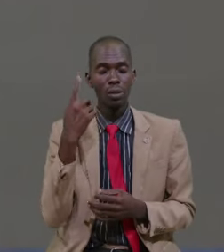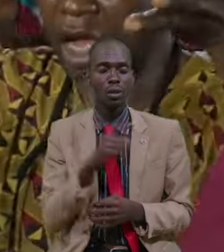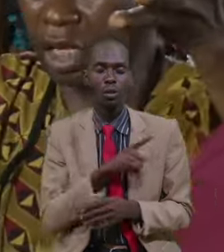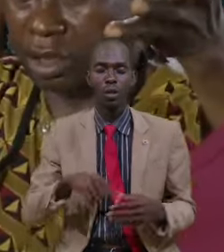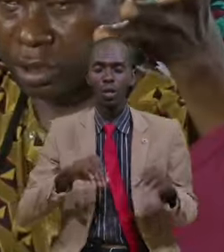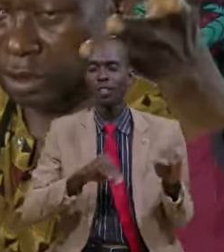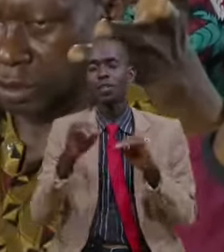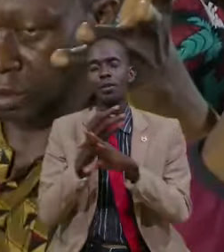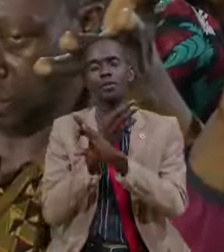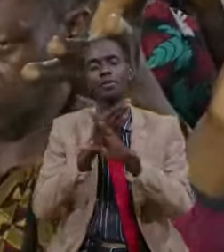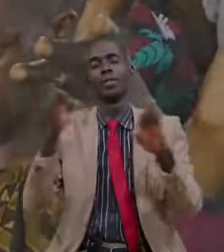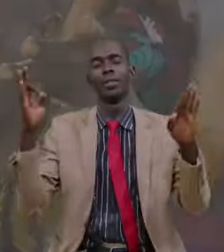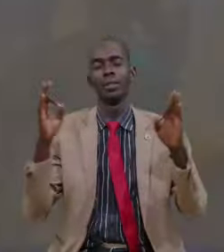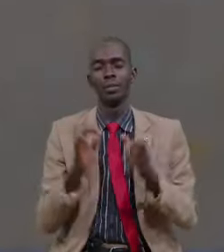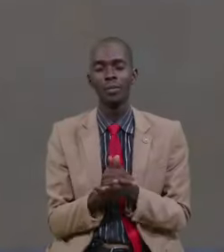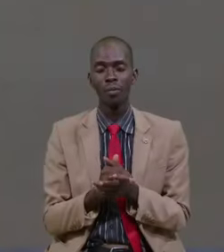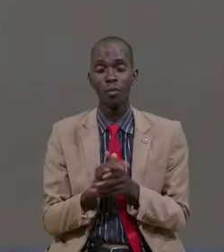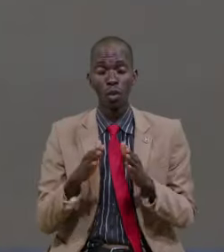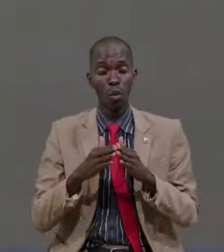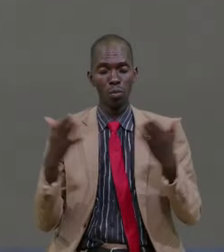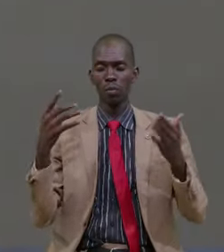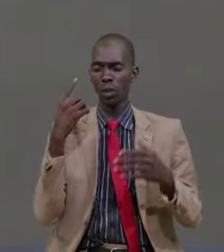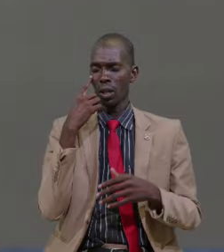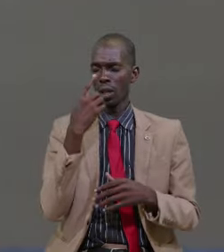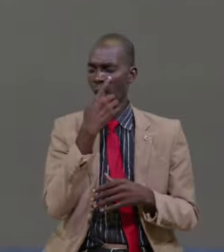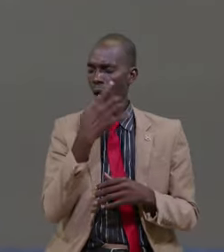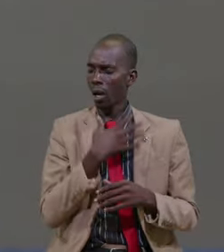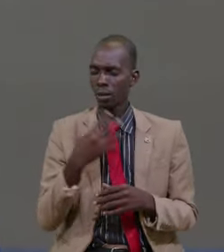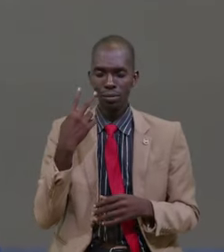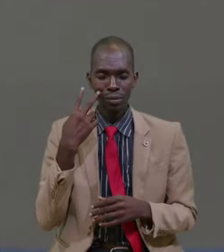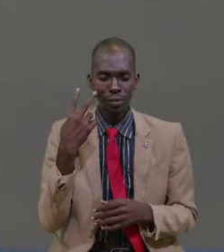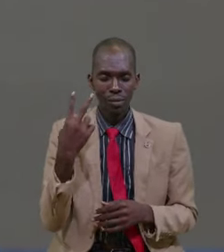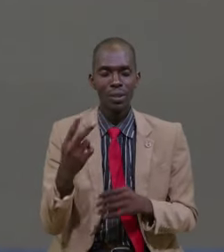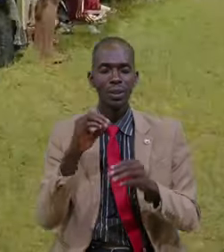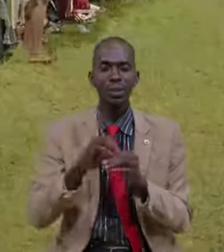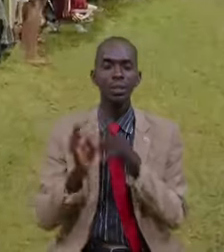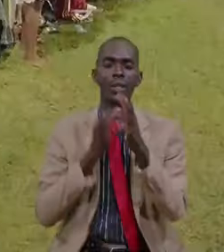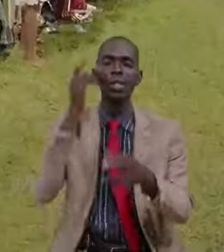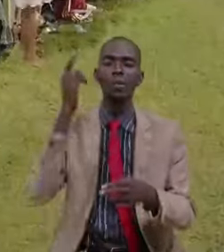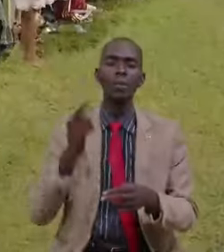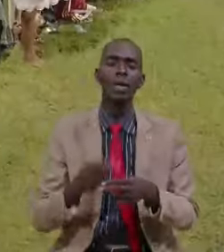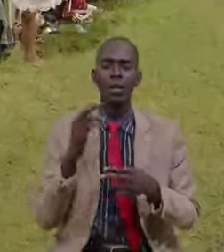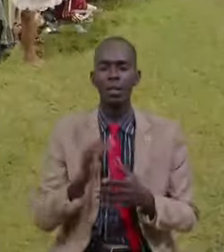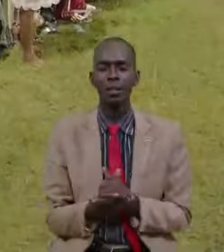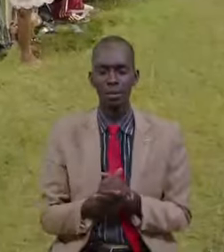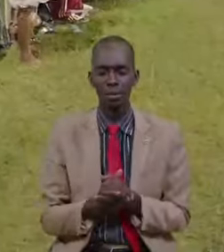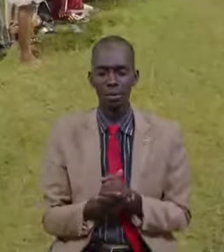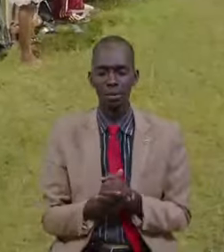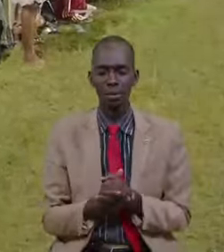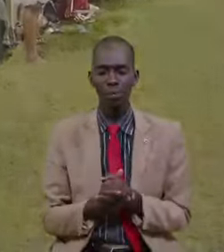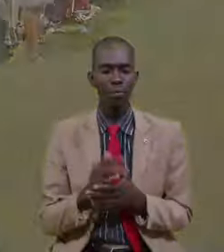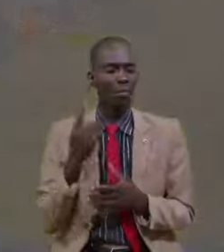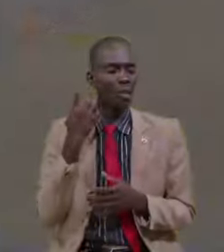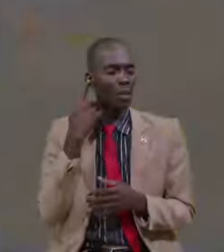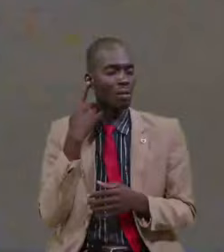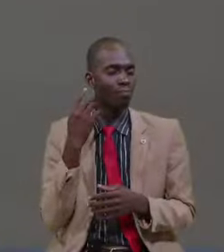free. Open those eyes and begin to see in Jesus' name. Deaf ears